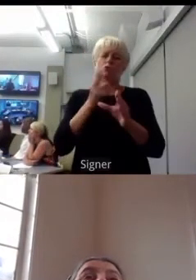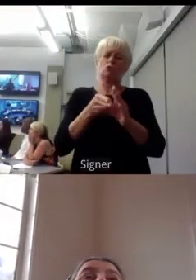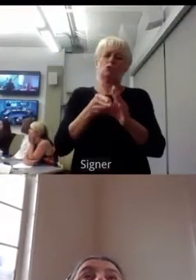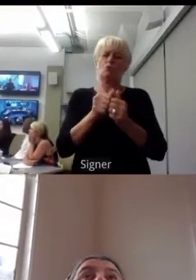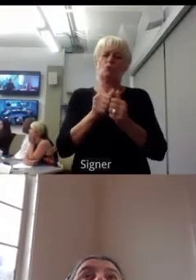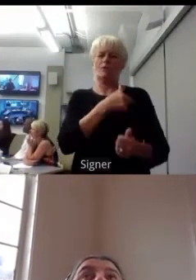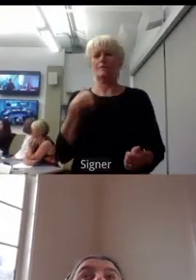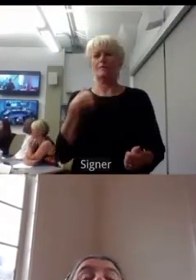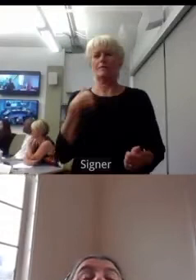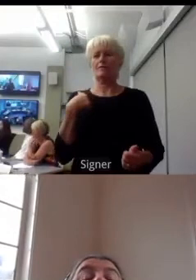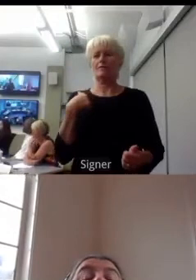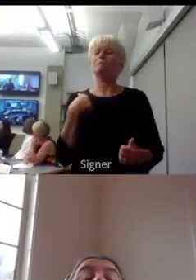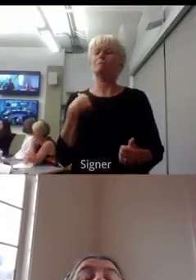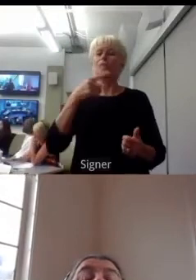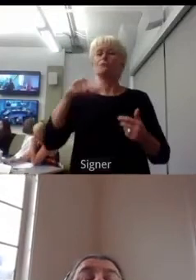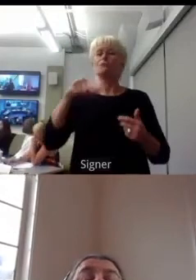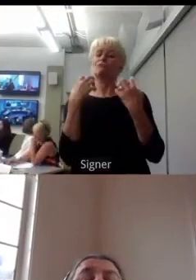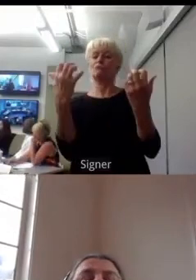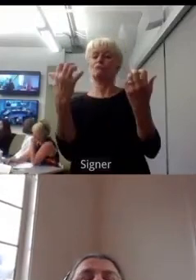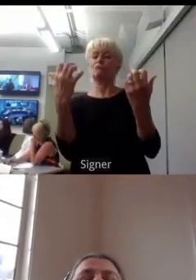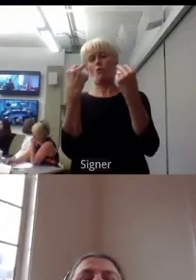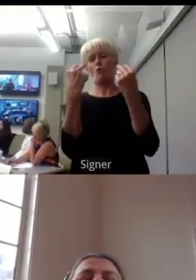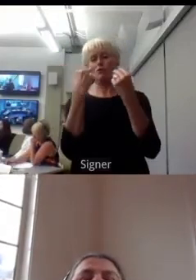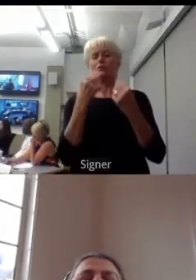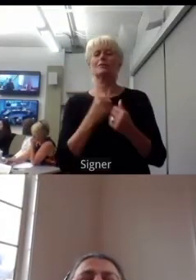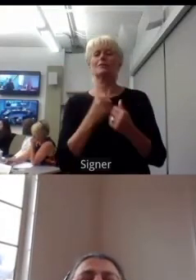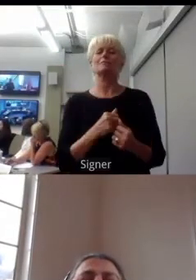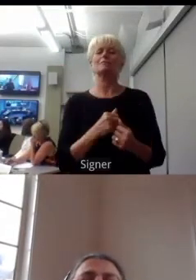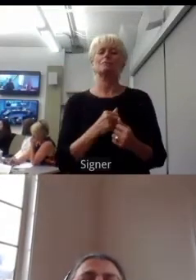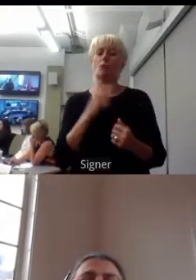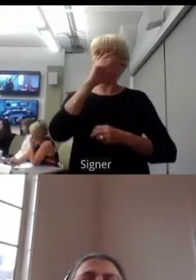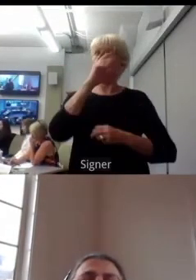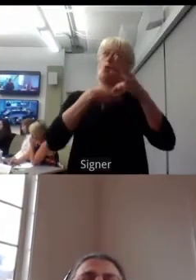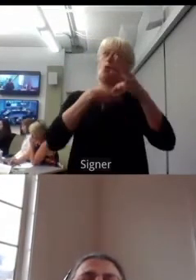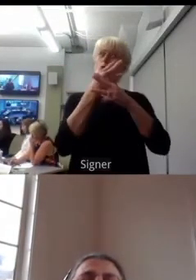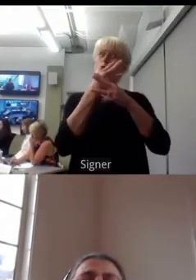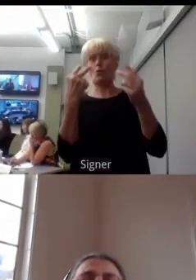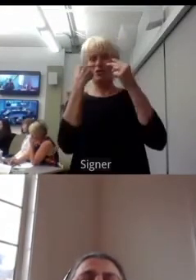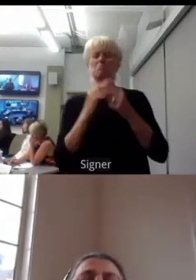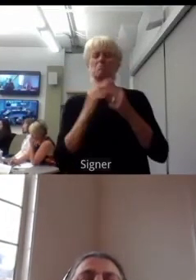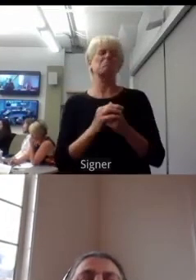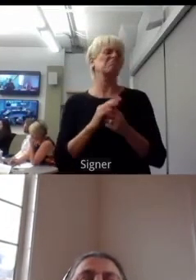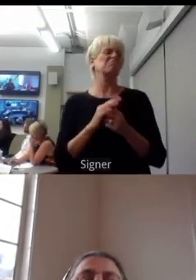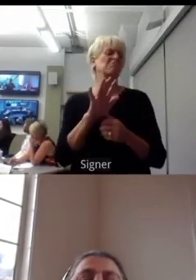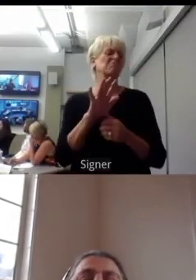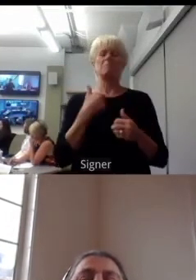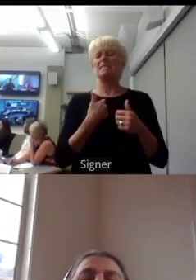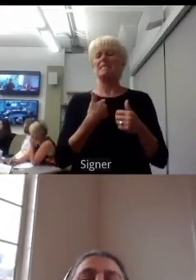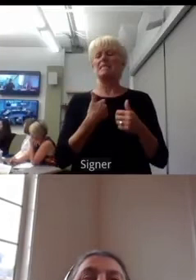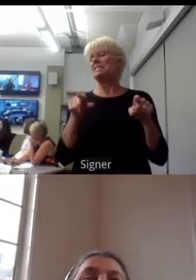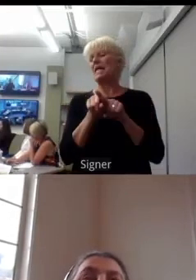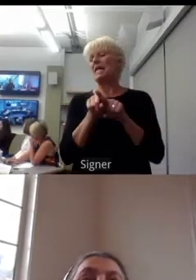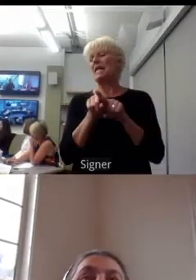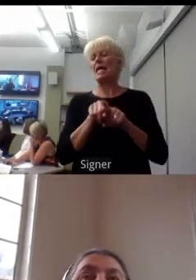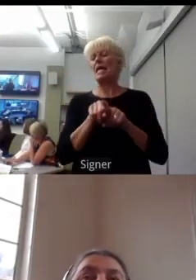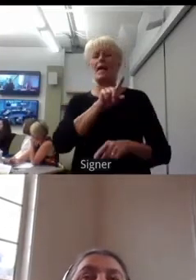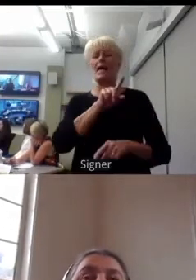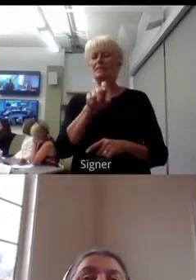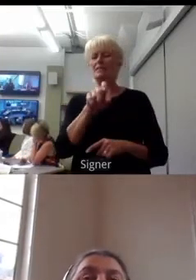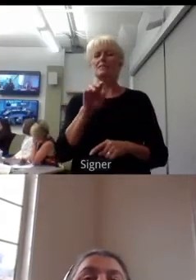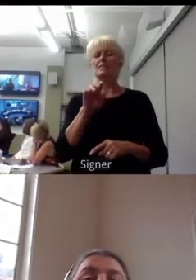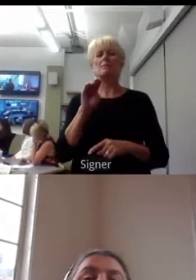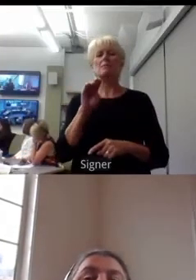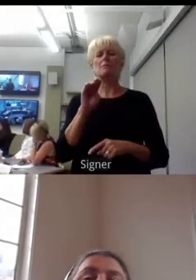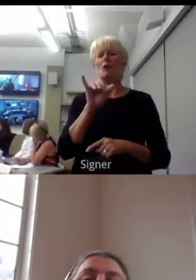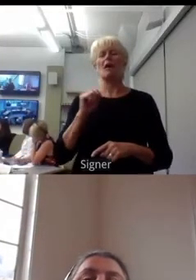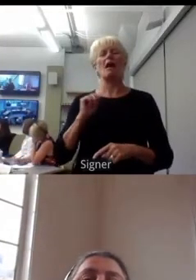around the world. So I'm going to ask you the same questions I asked Marie. First, tell me about any